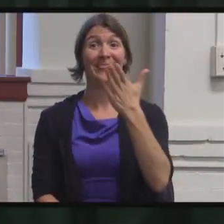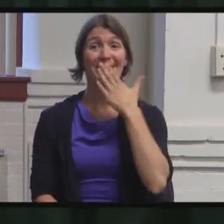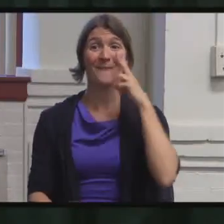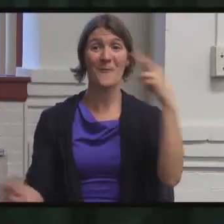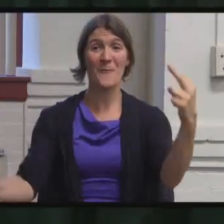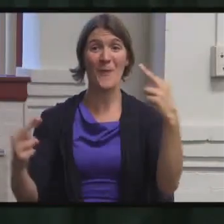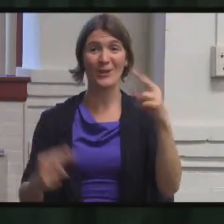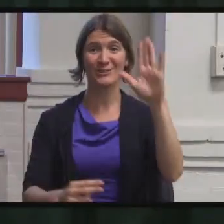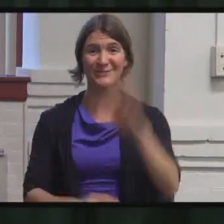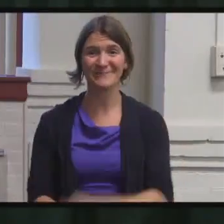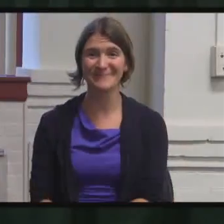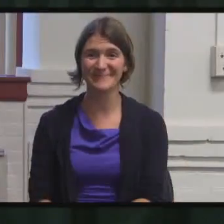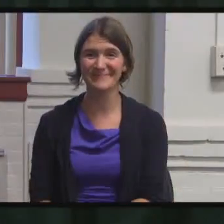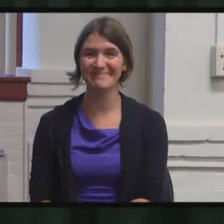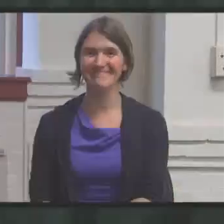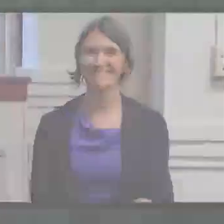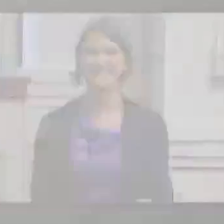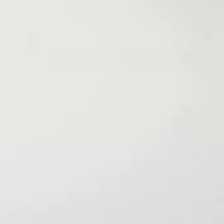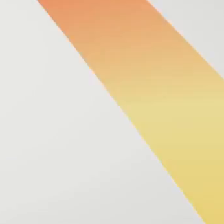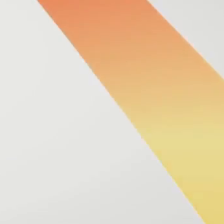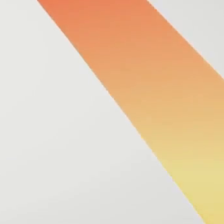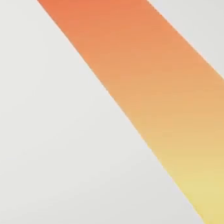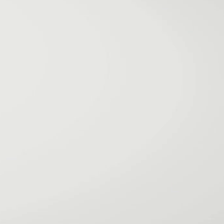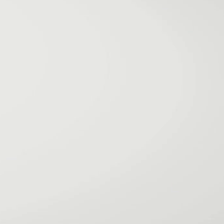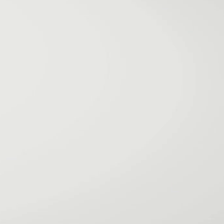BCTV. Thank you for watching.